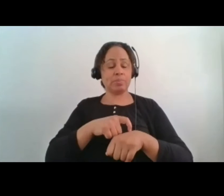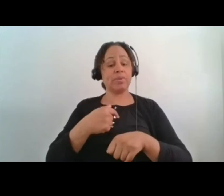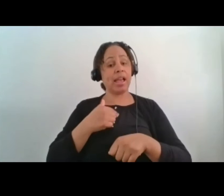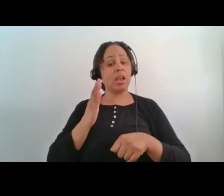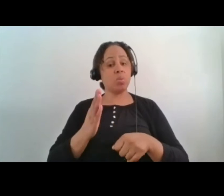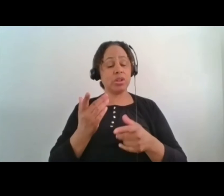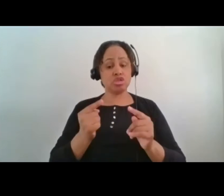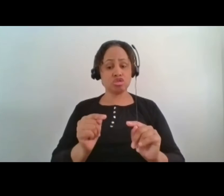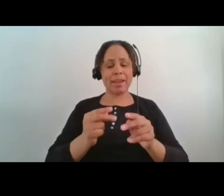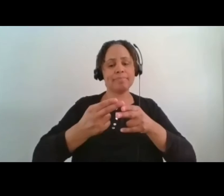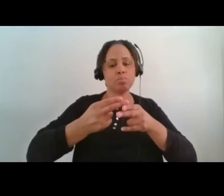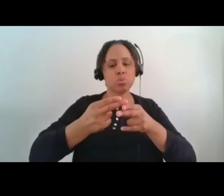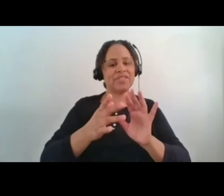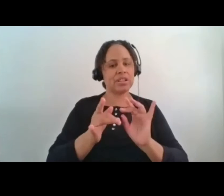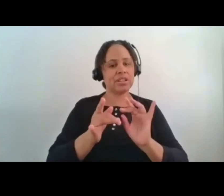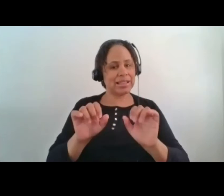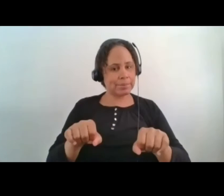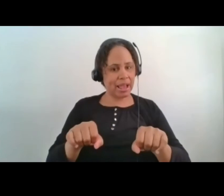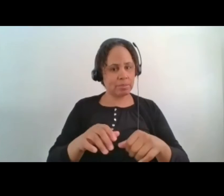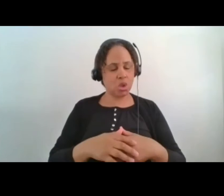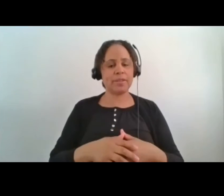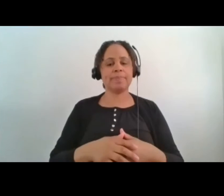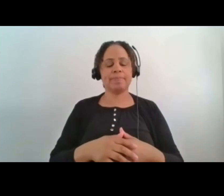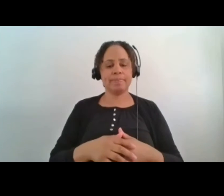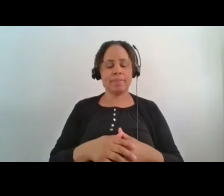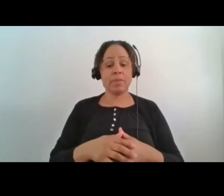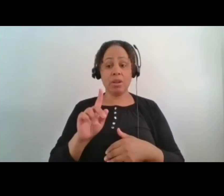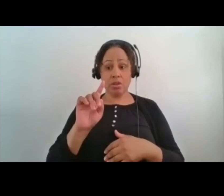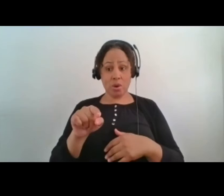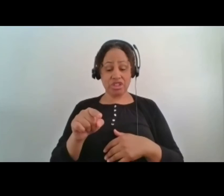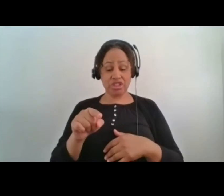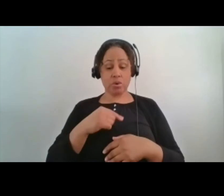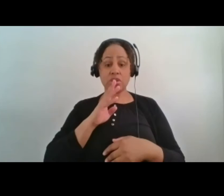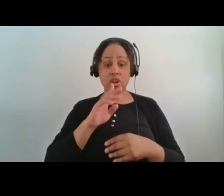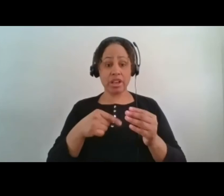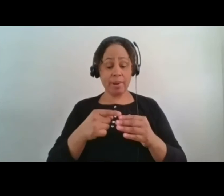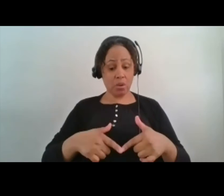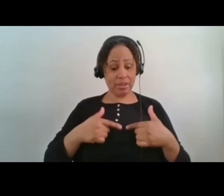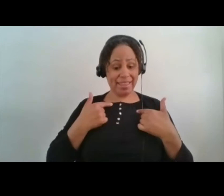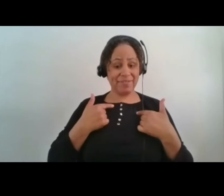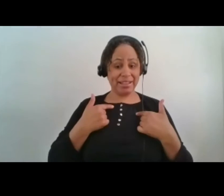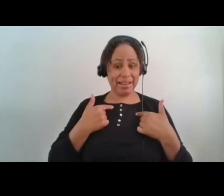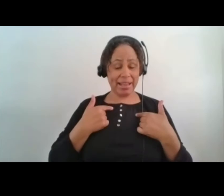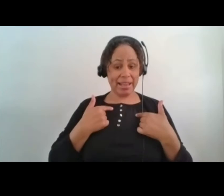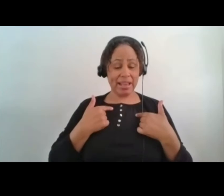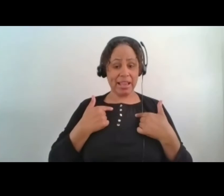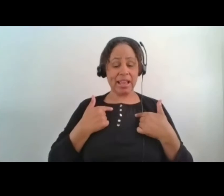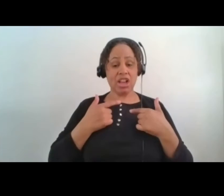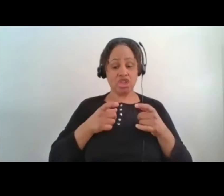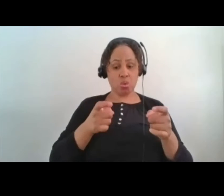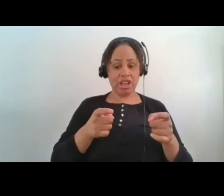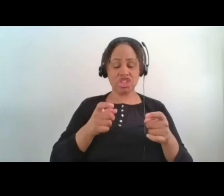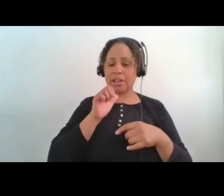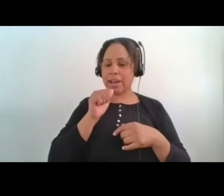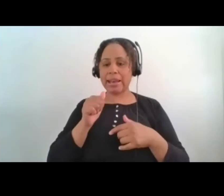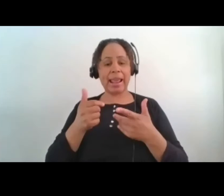The question that many people ask, we're talking about living donation. We're not talking about post-death, we're talking about living donation. People ask, is